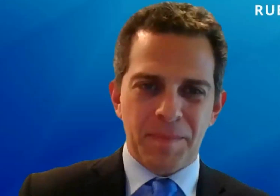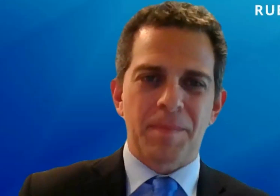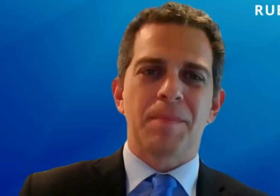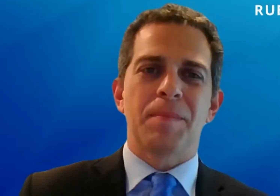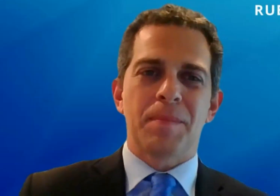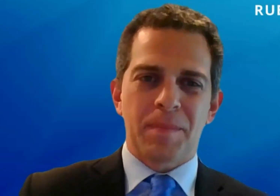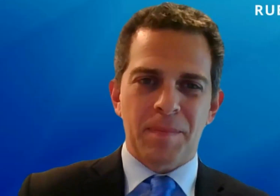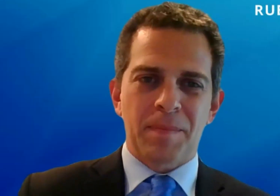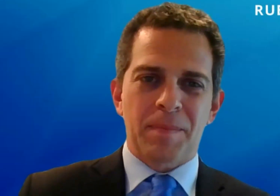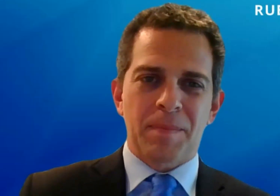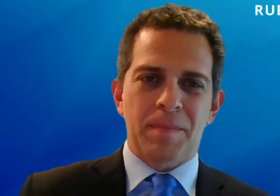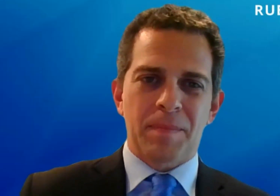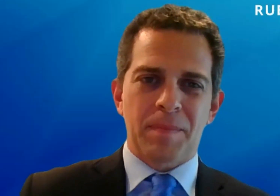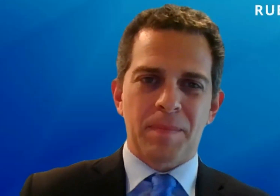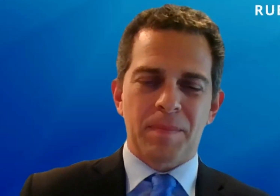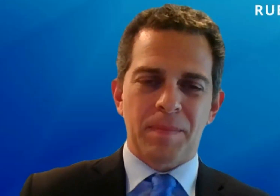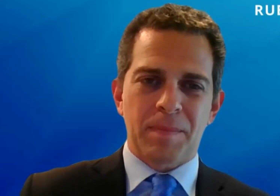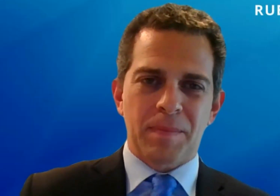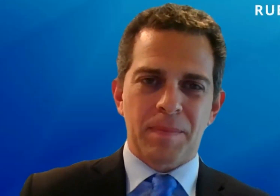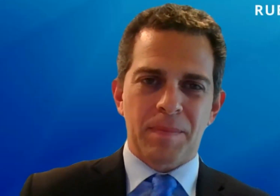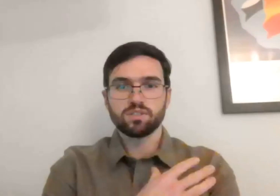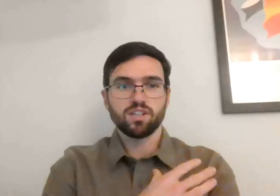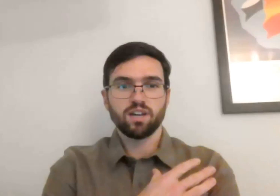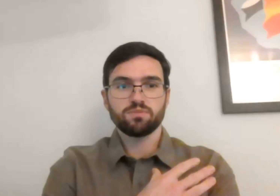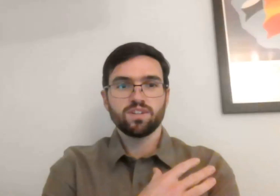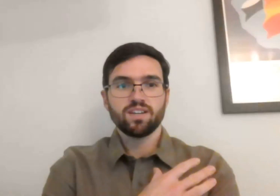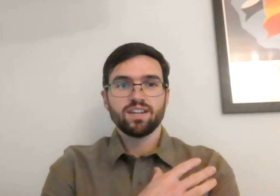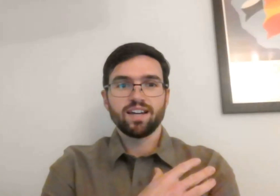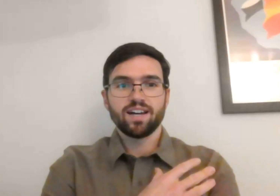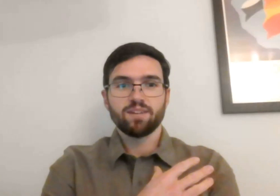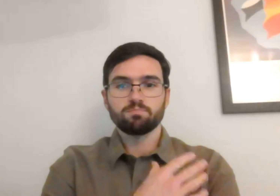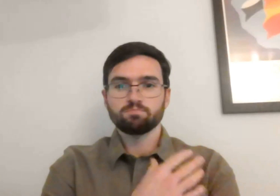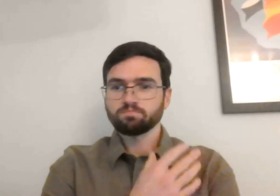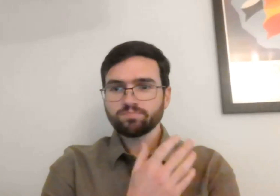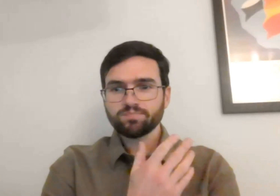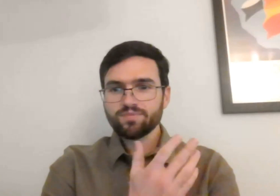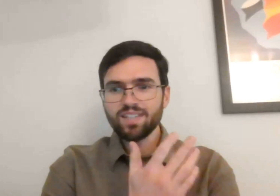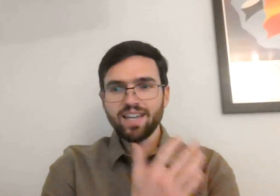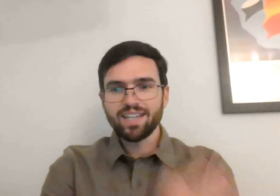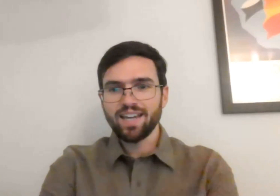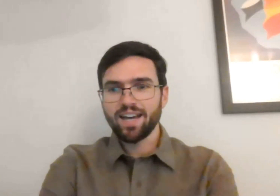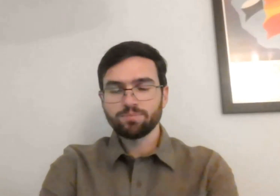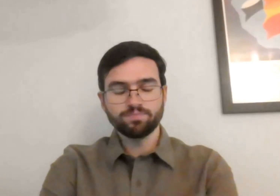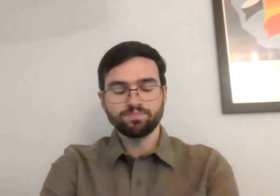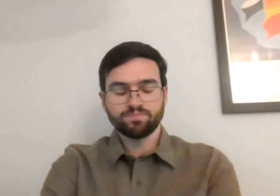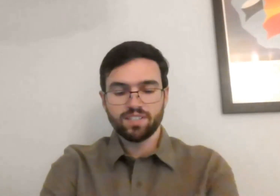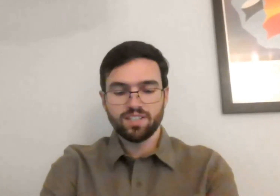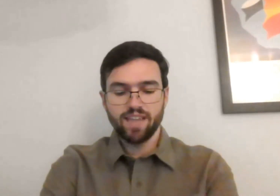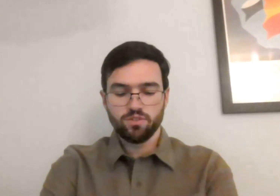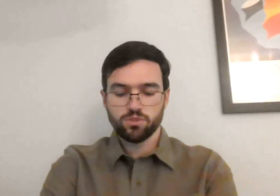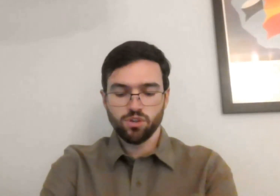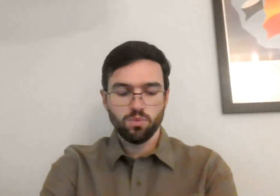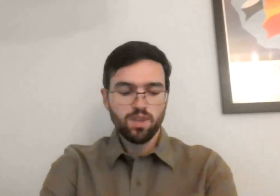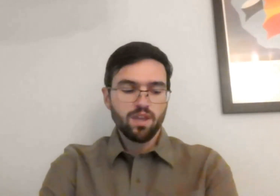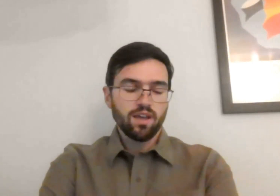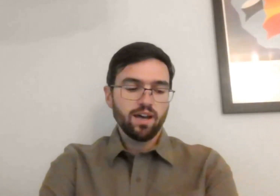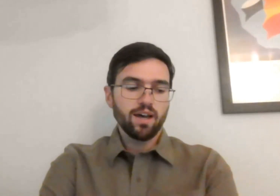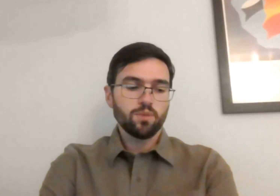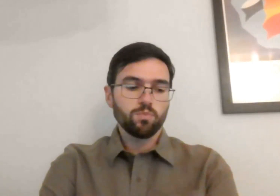yep. And that's what I loved, right? Just get me building stuff, um, and did that